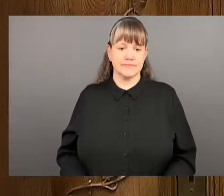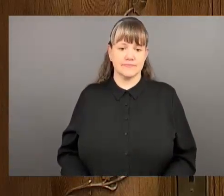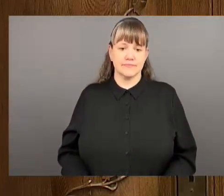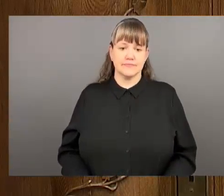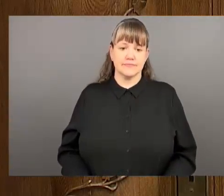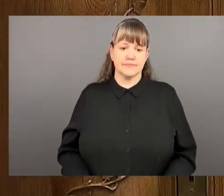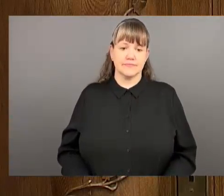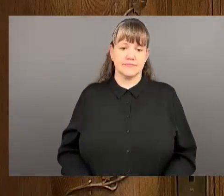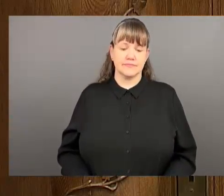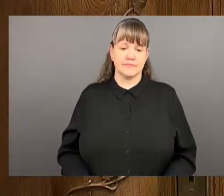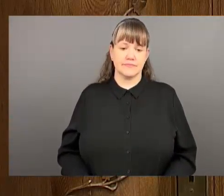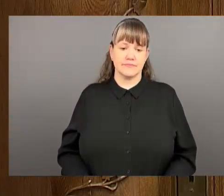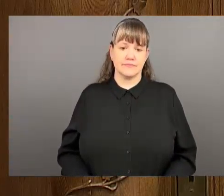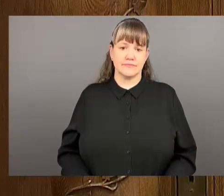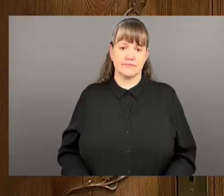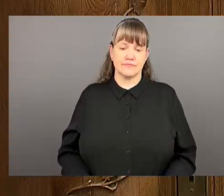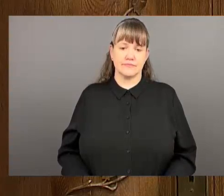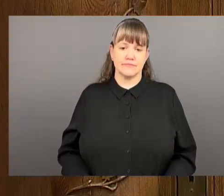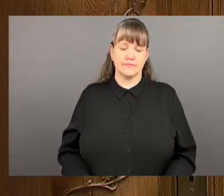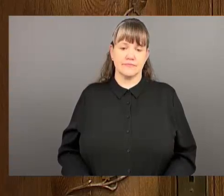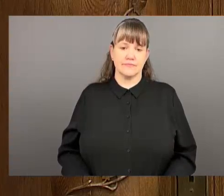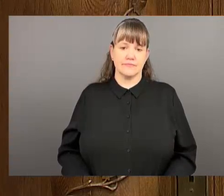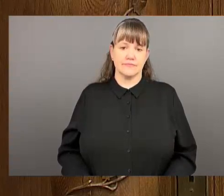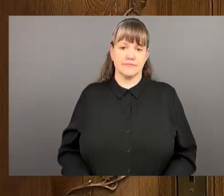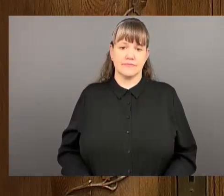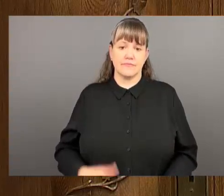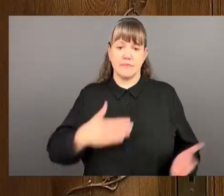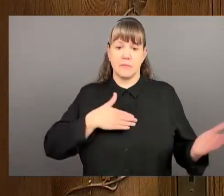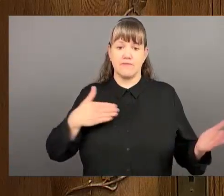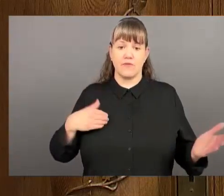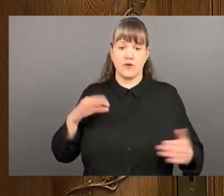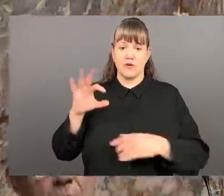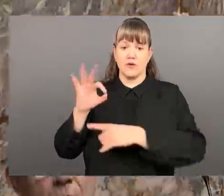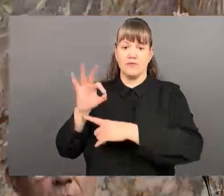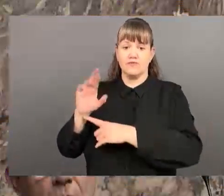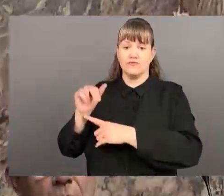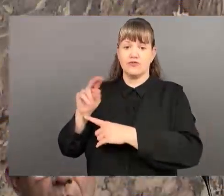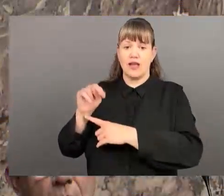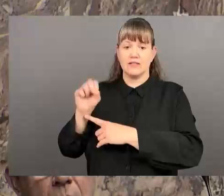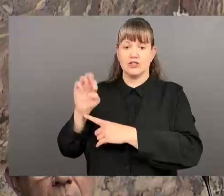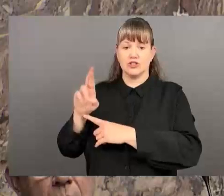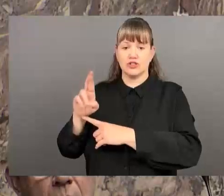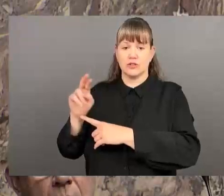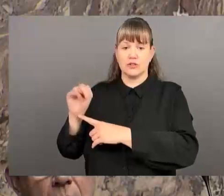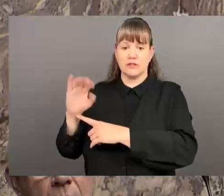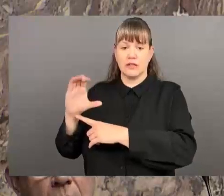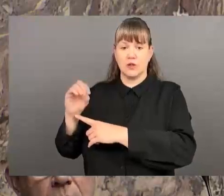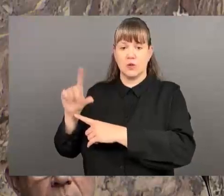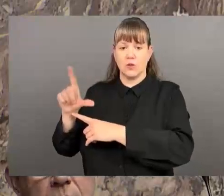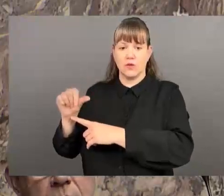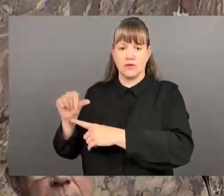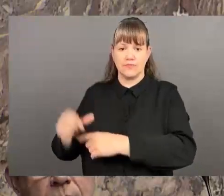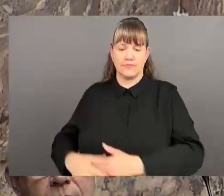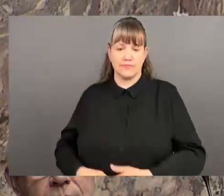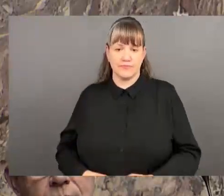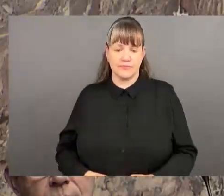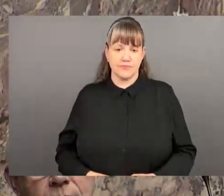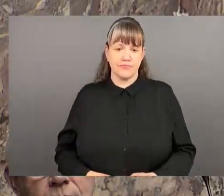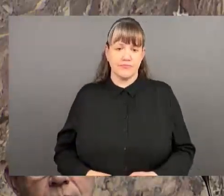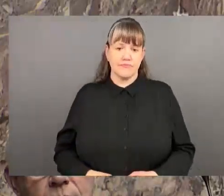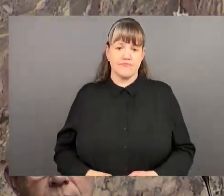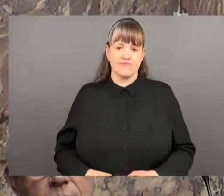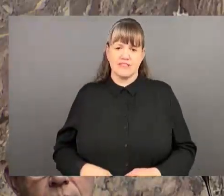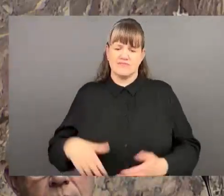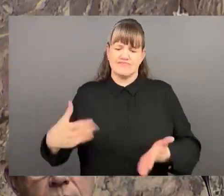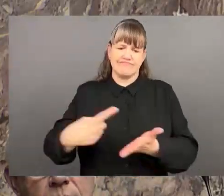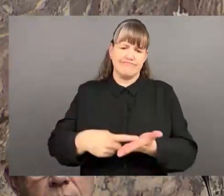Member for Fraser-Nicola. Thank you, Honourable Speaker. We've raised the alarm on rural ER closures many times, but this government still hasn't